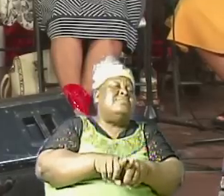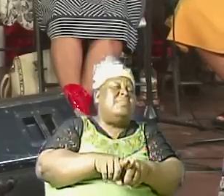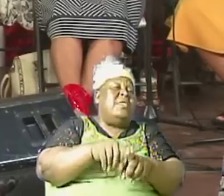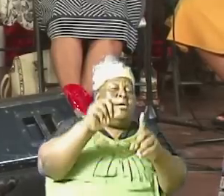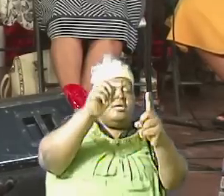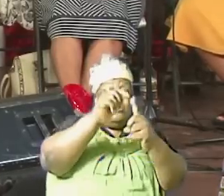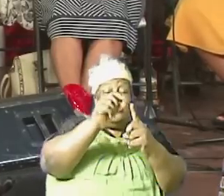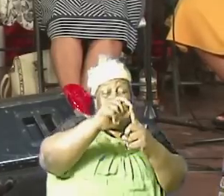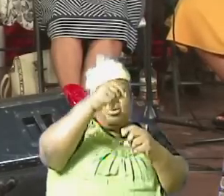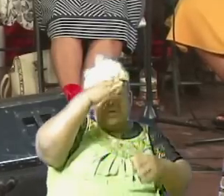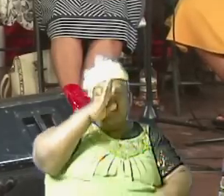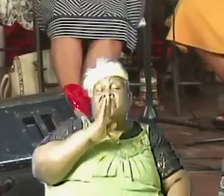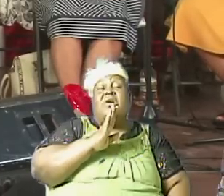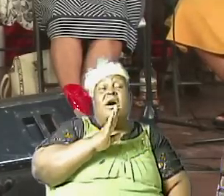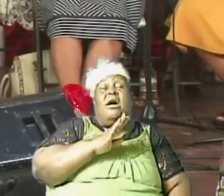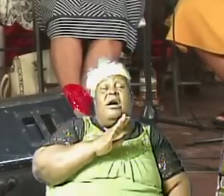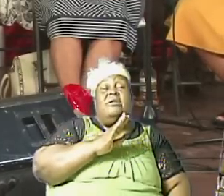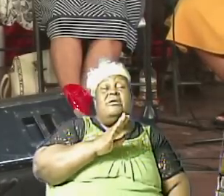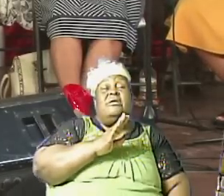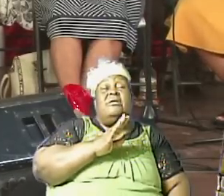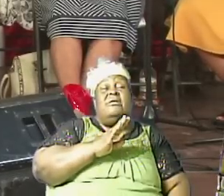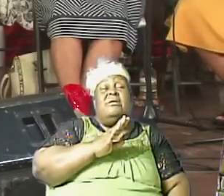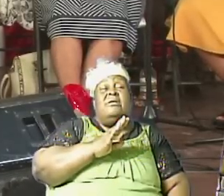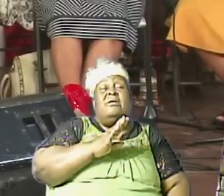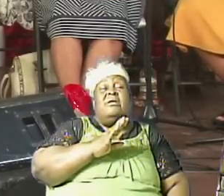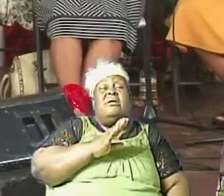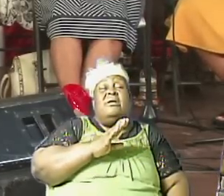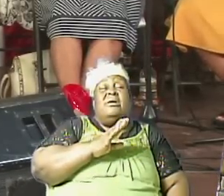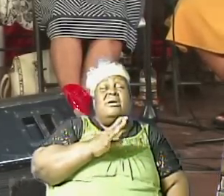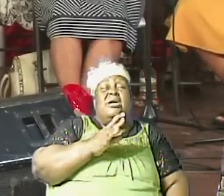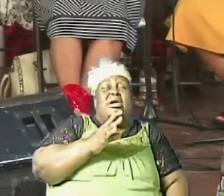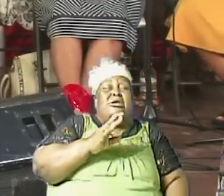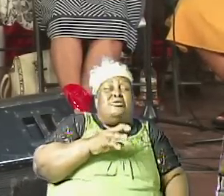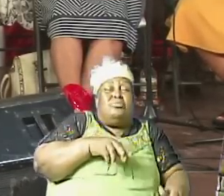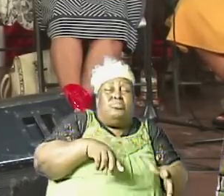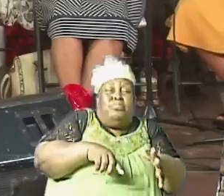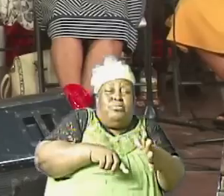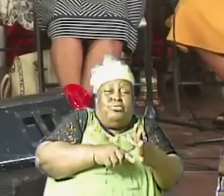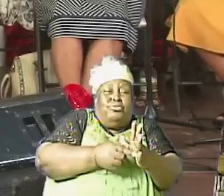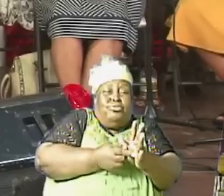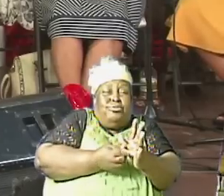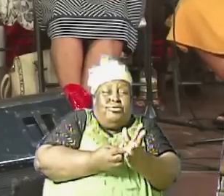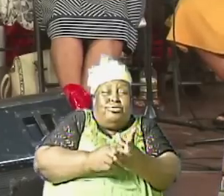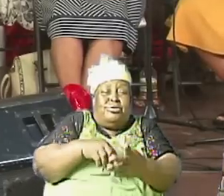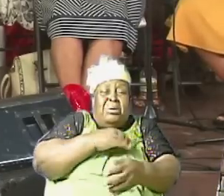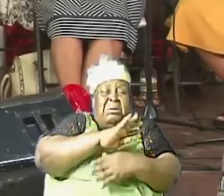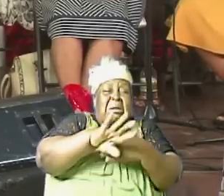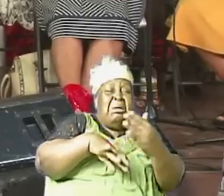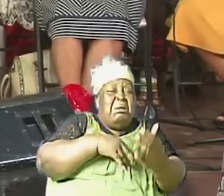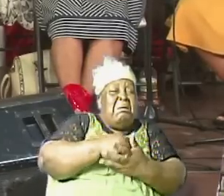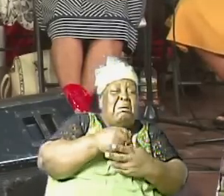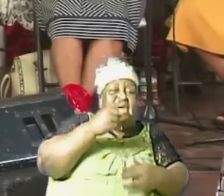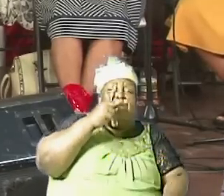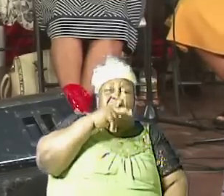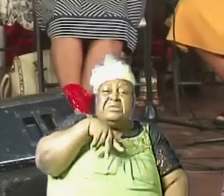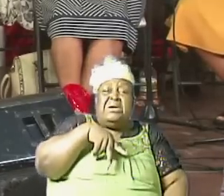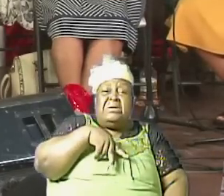sisters, the word of God, it penetrates all pretense.